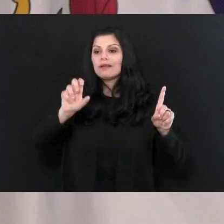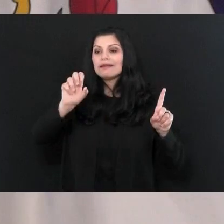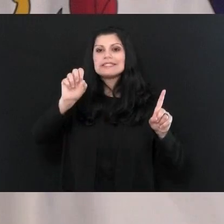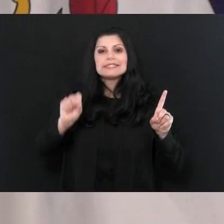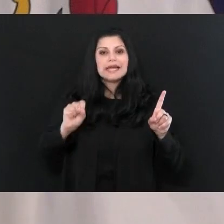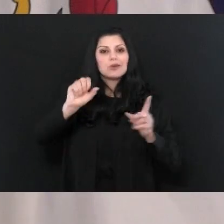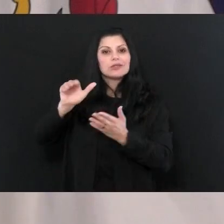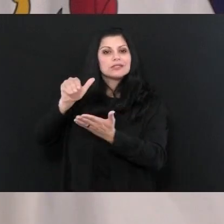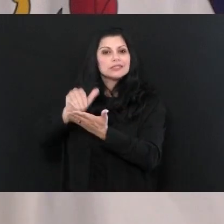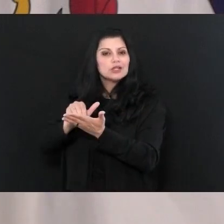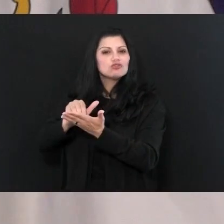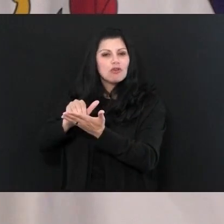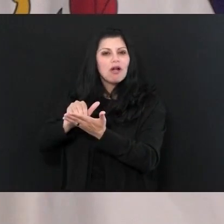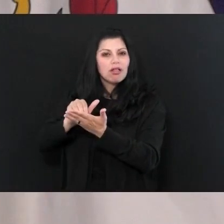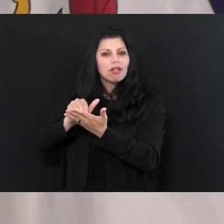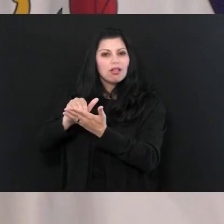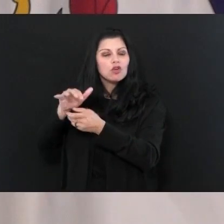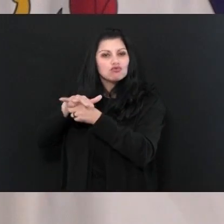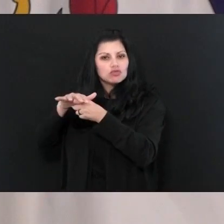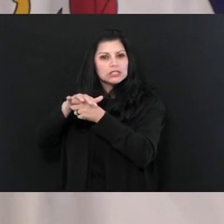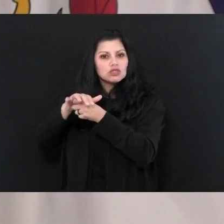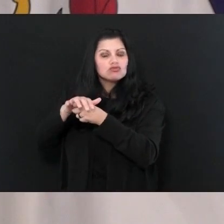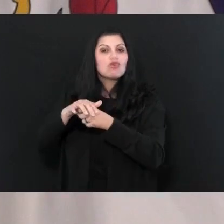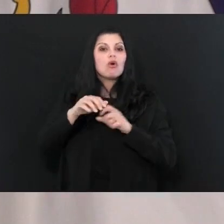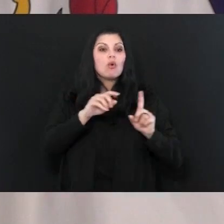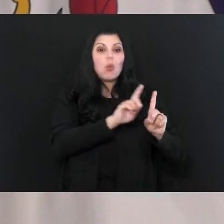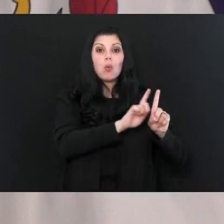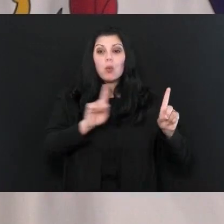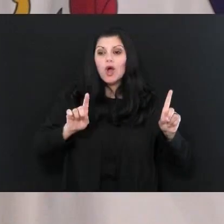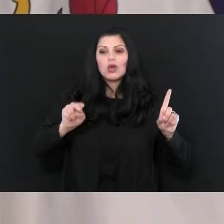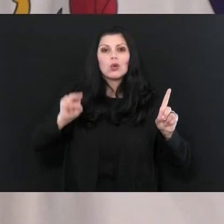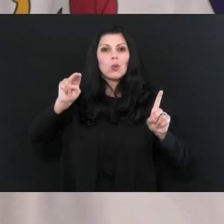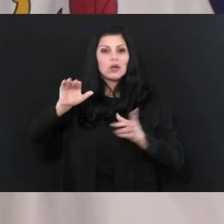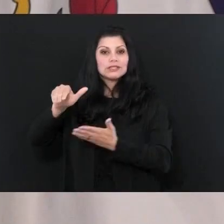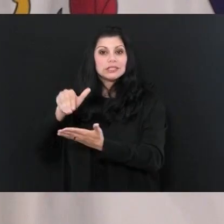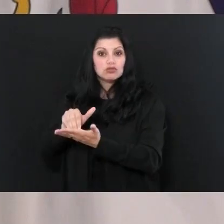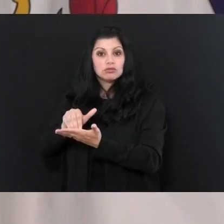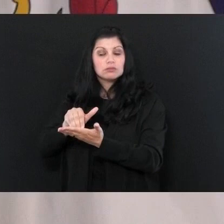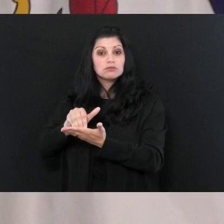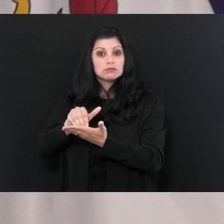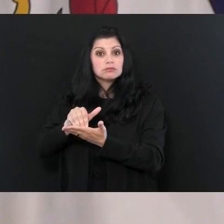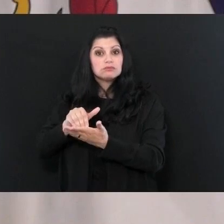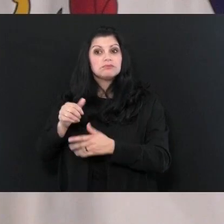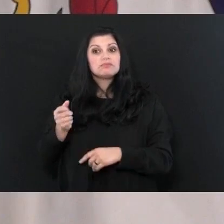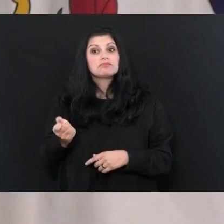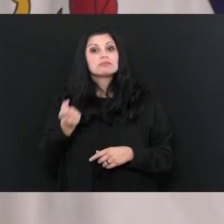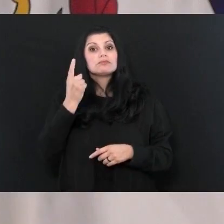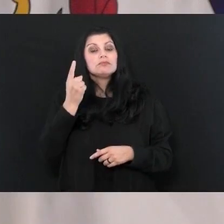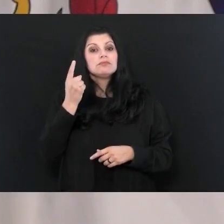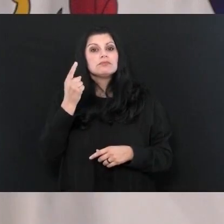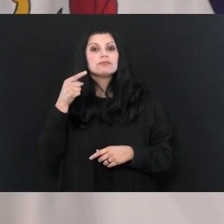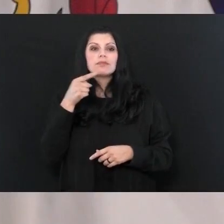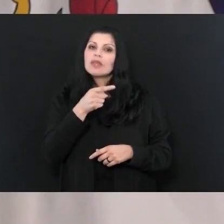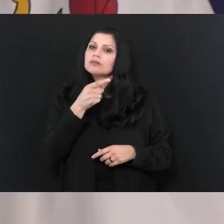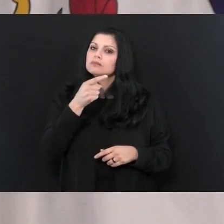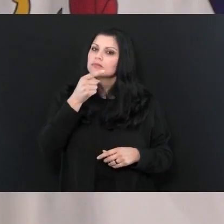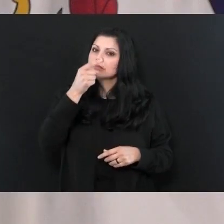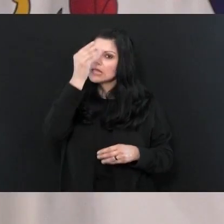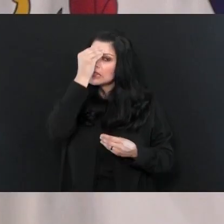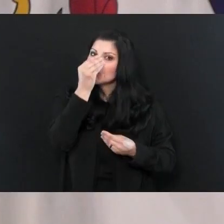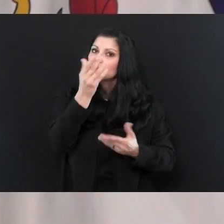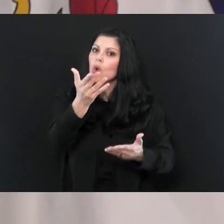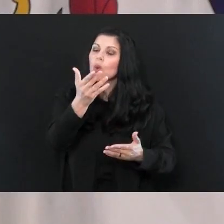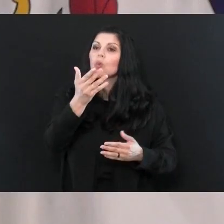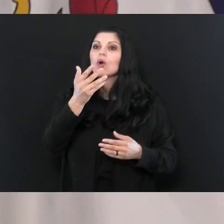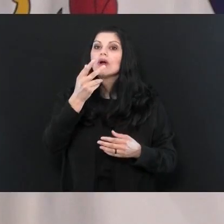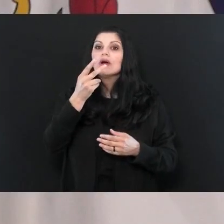North Central Regional Jail. In both jails cases were positive before they had